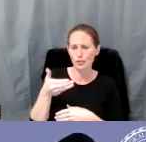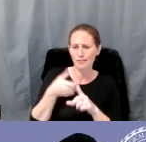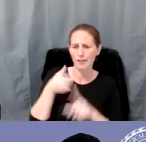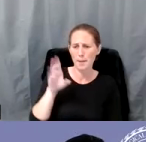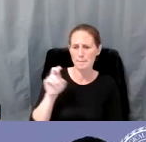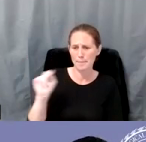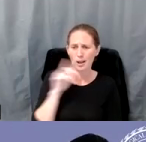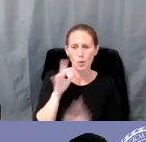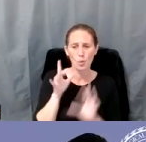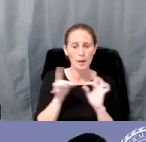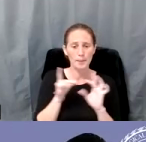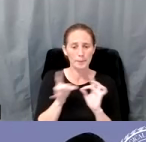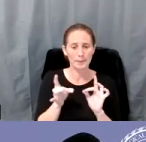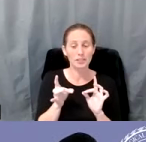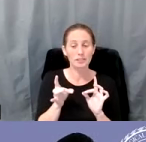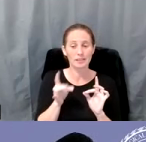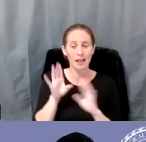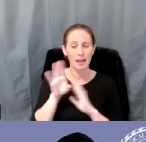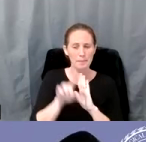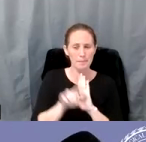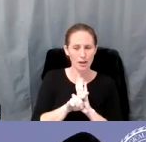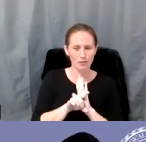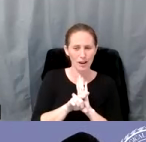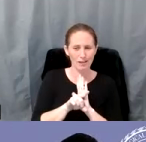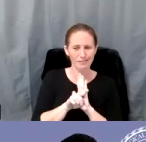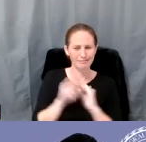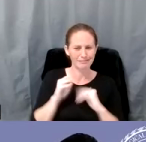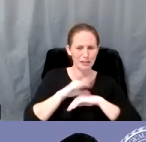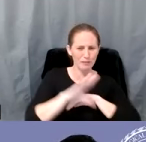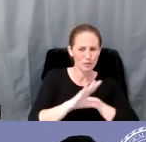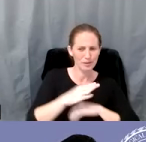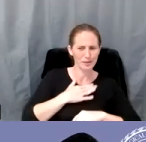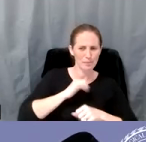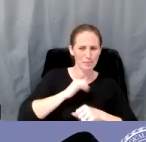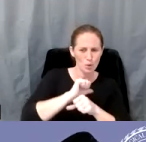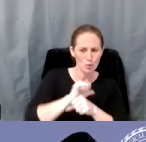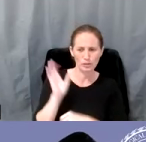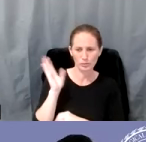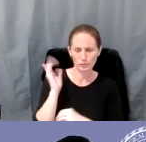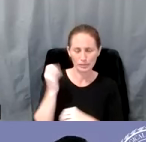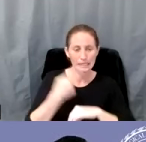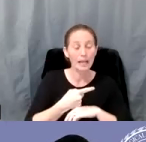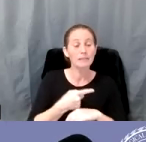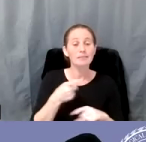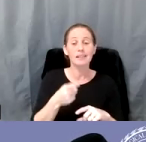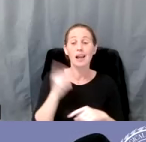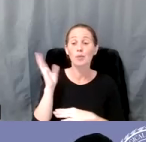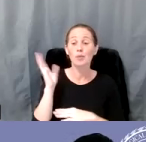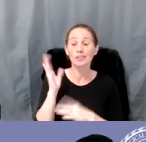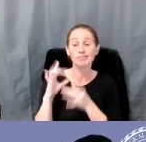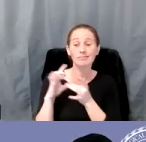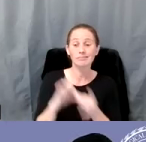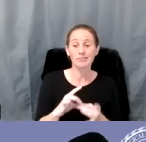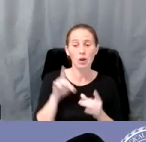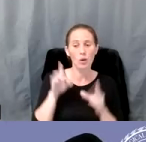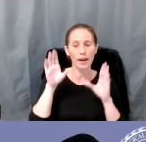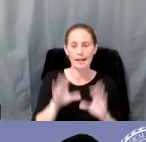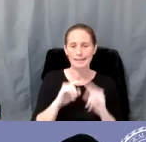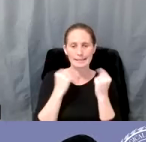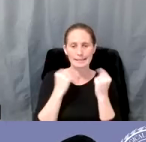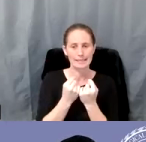mention the background sort of influences the work that we're presenting, that I'm presenting here and I'm presenting on behalf of an excellent